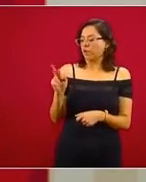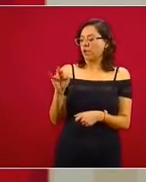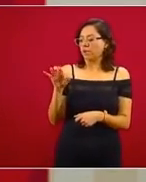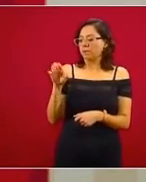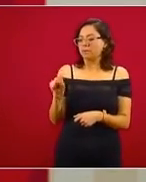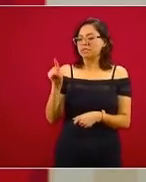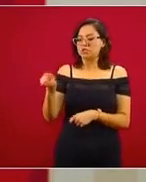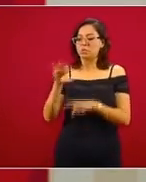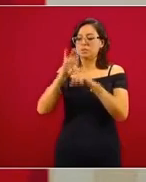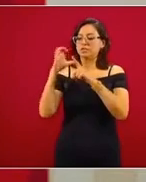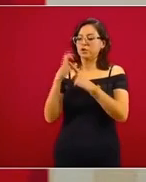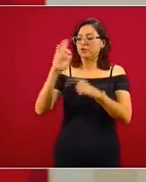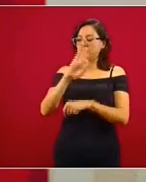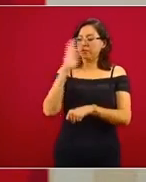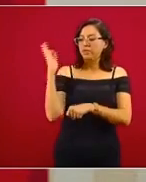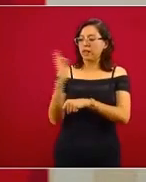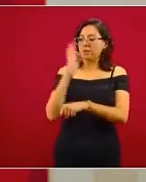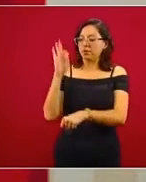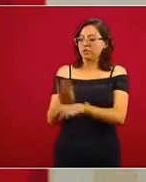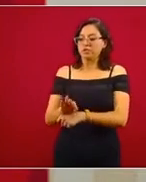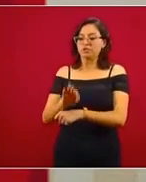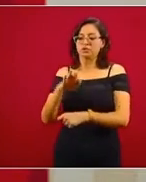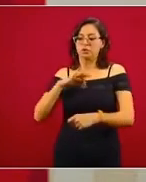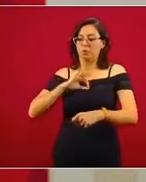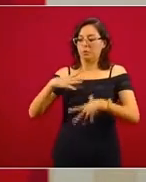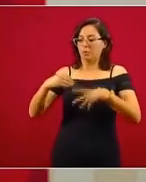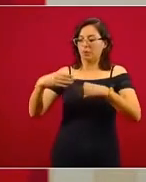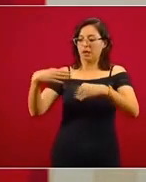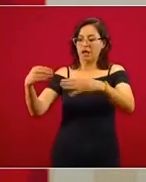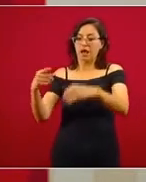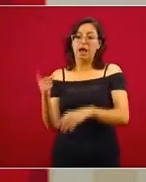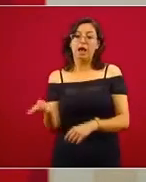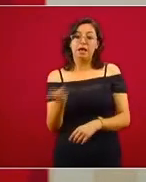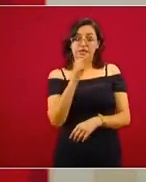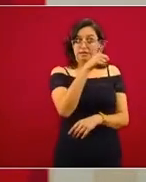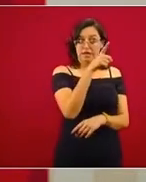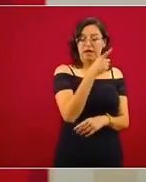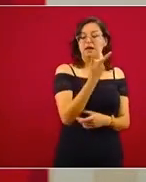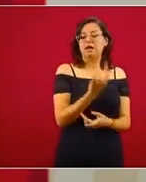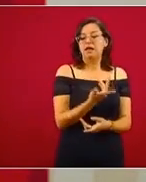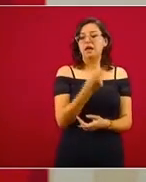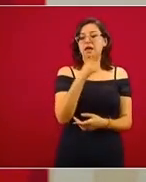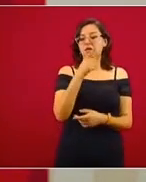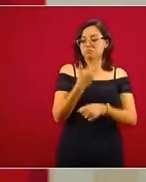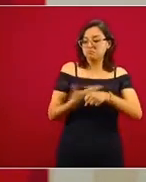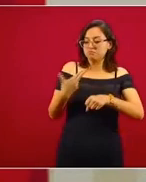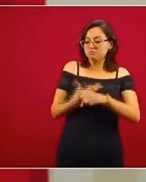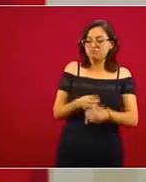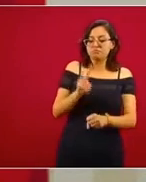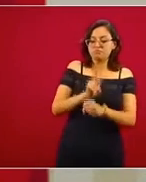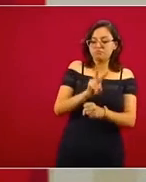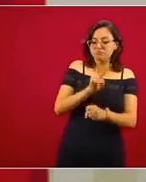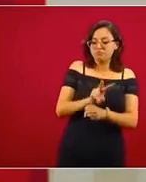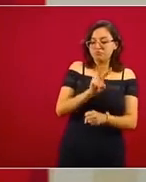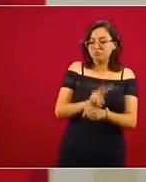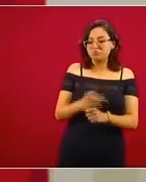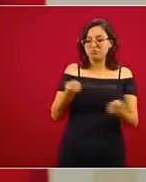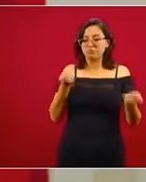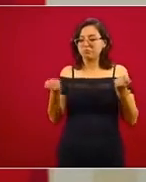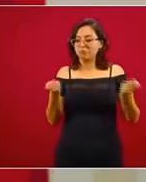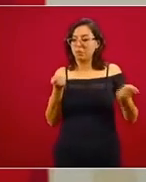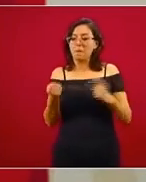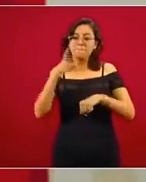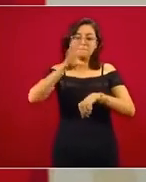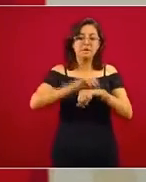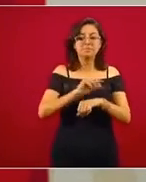who Federal are para la listening to that, Protección this is contra about Riesgos equal to Sanitarios. Es la COFEPRIS in agencia Mexico, gubernamental que se encarga de which regular is to protect precisamente you against la sanitary